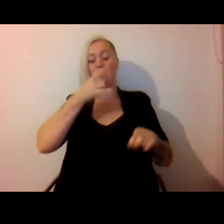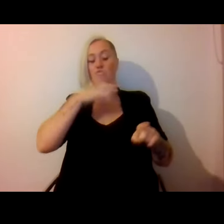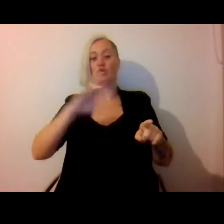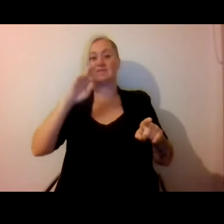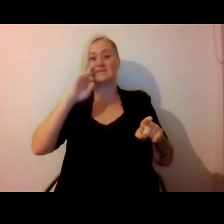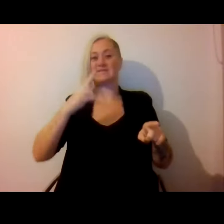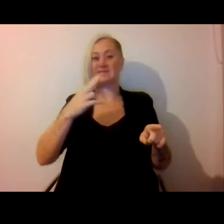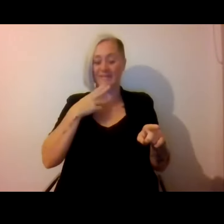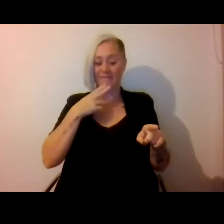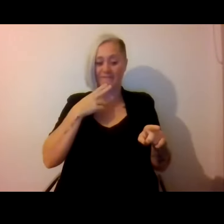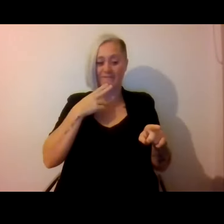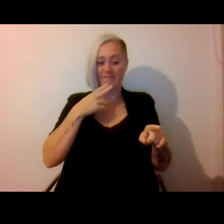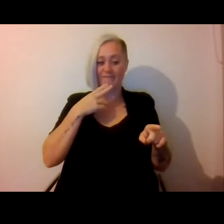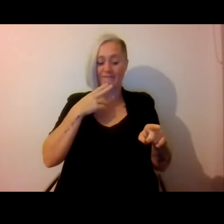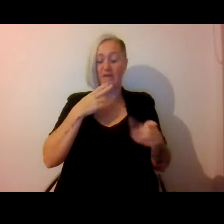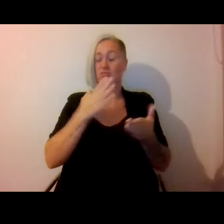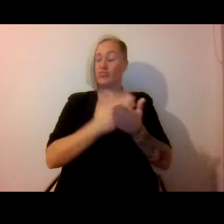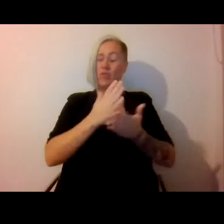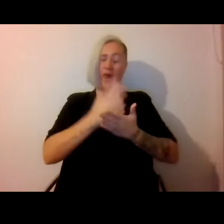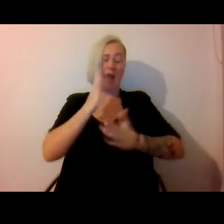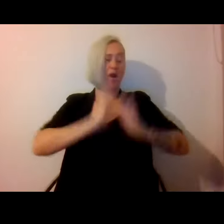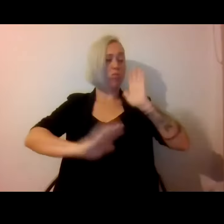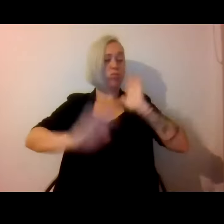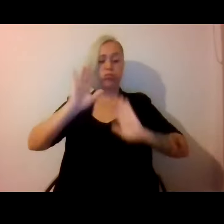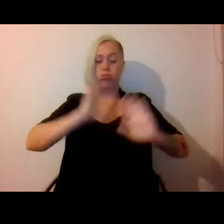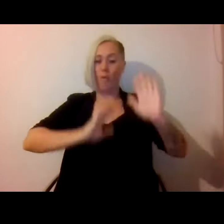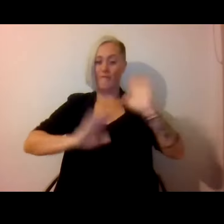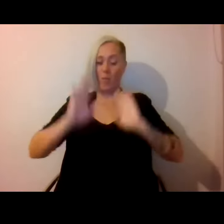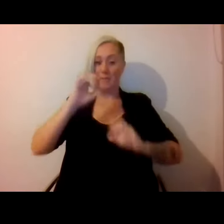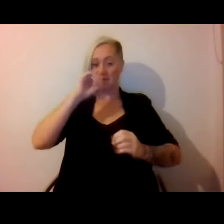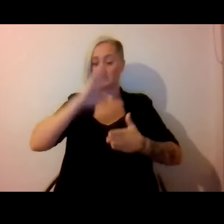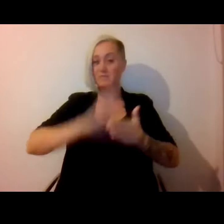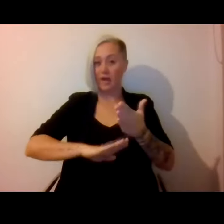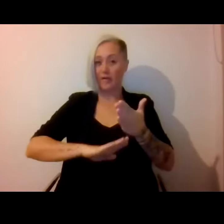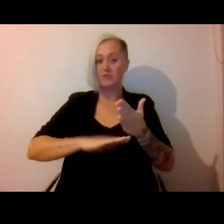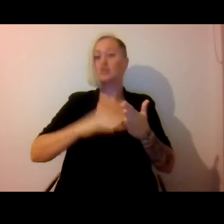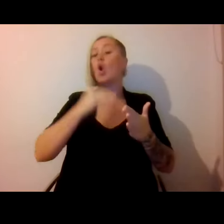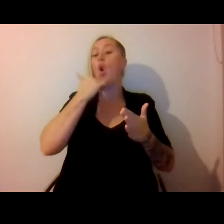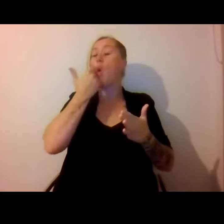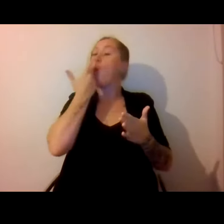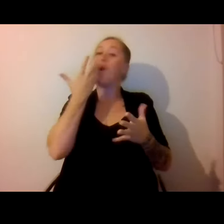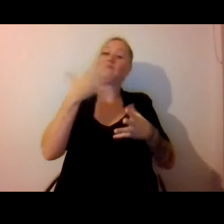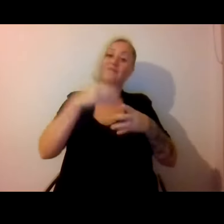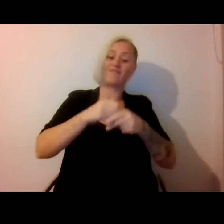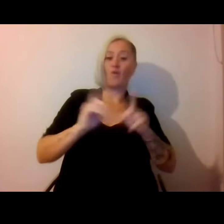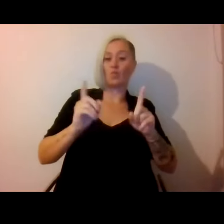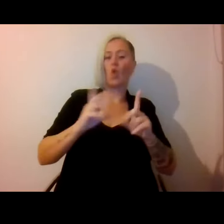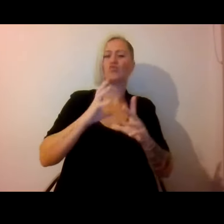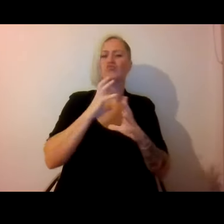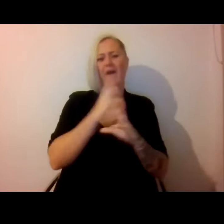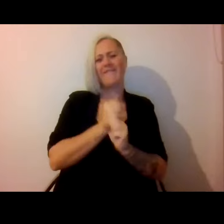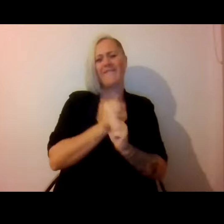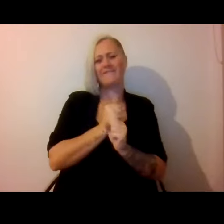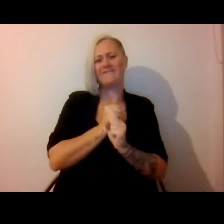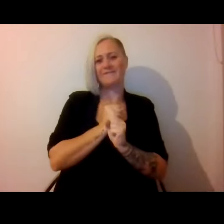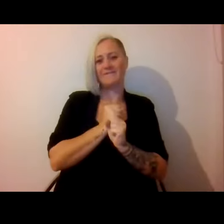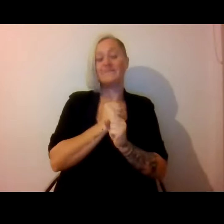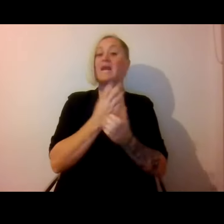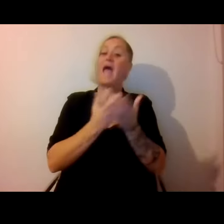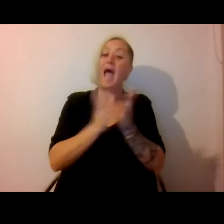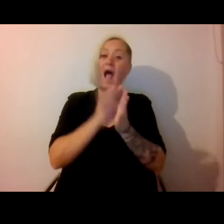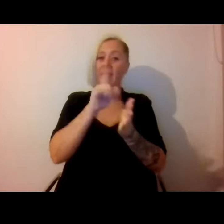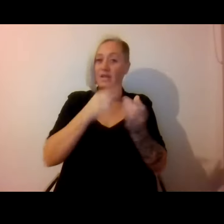an incredibly overwhelming experience, which always involves grief. How they are supported through